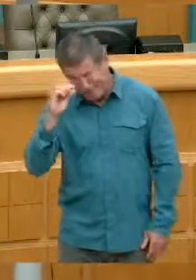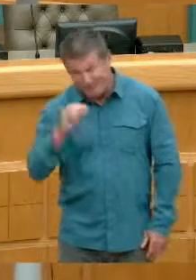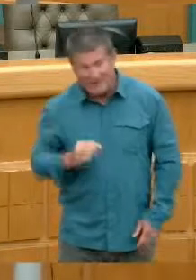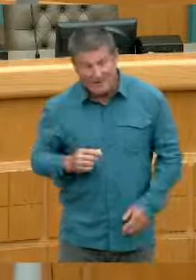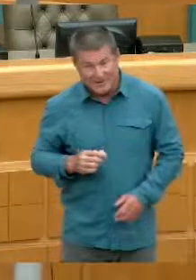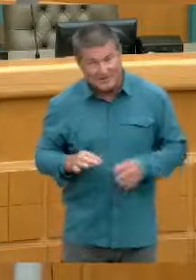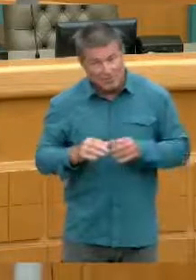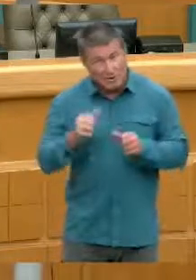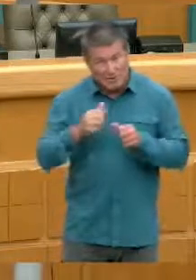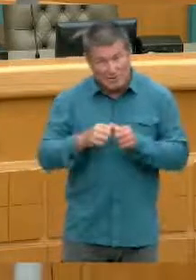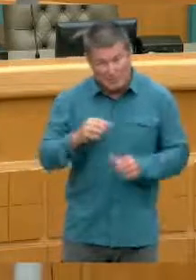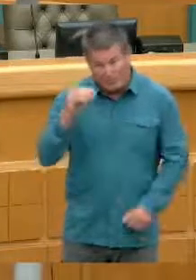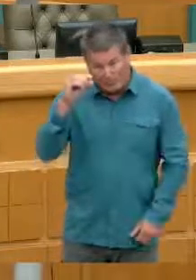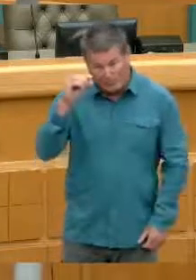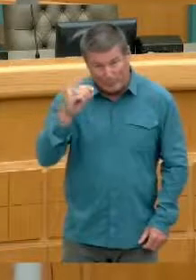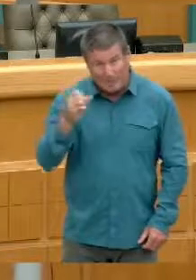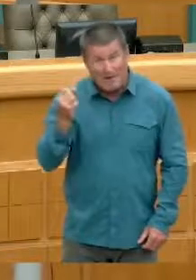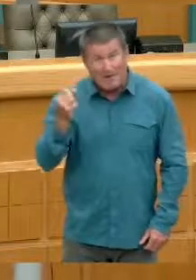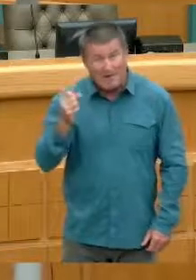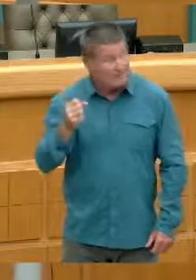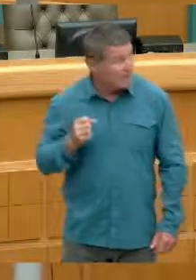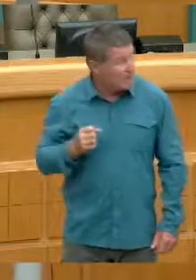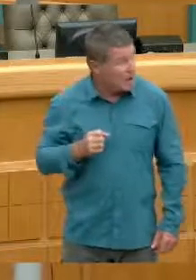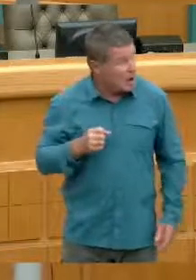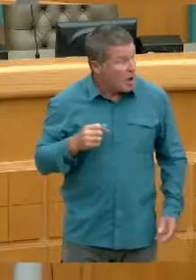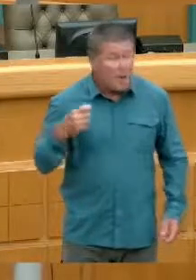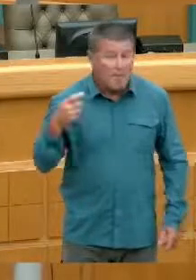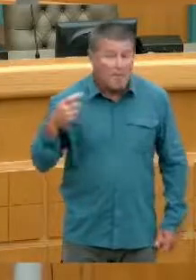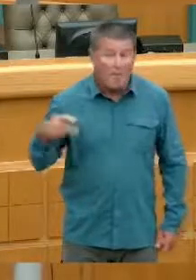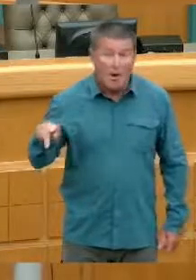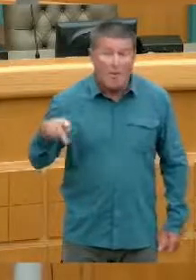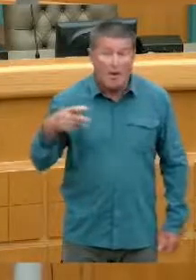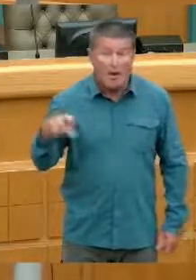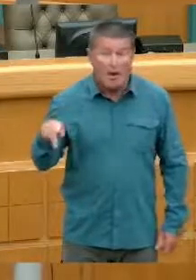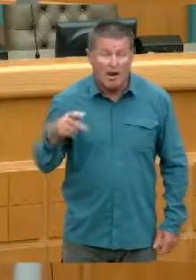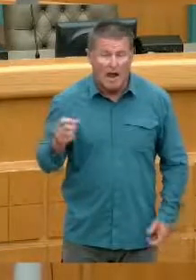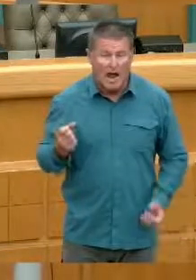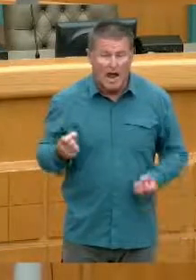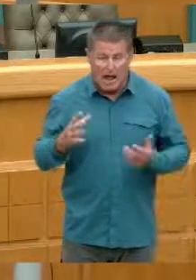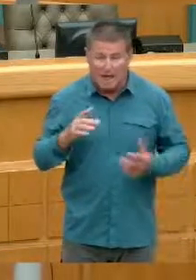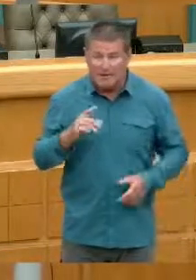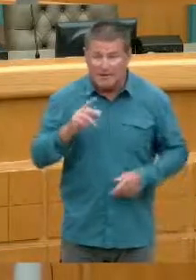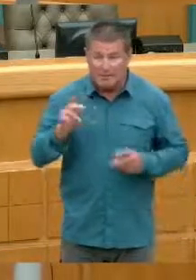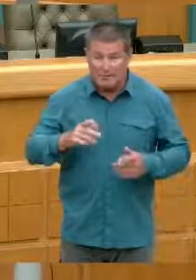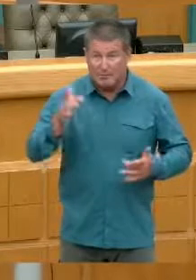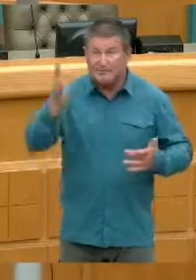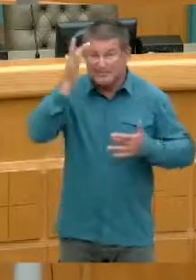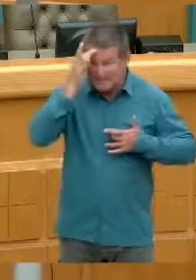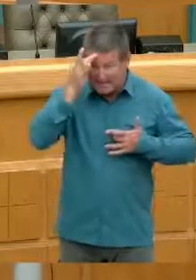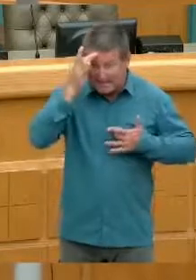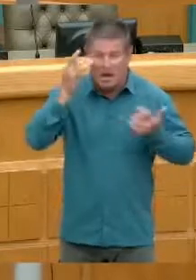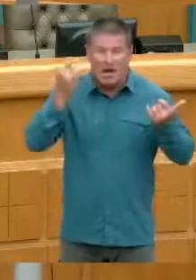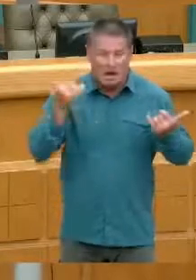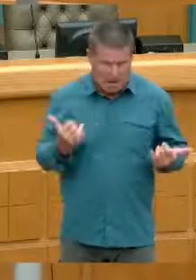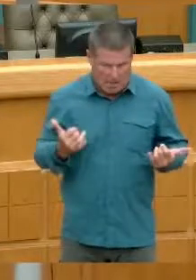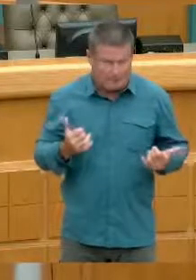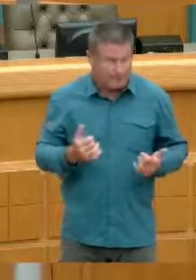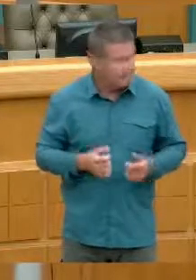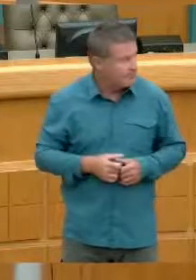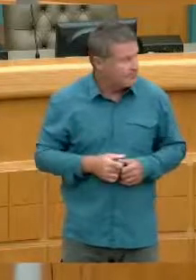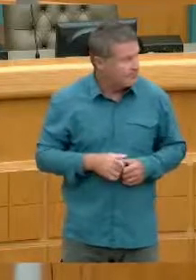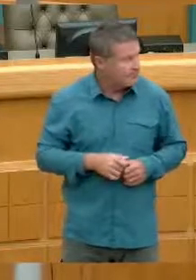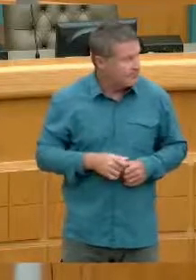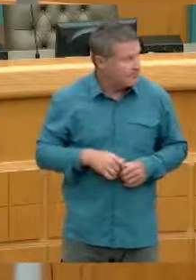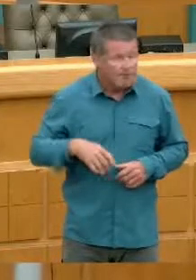important part. On the other side, in the purple, what we have is the number of active cases. So these are people that haven't